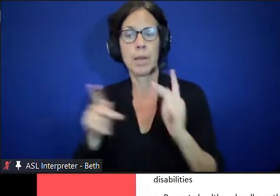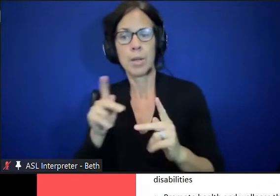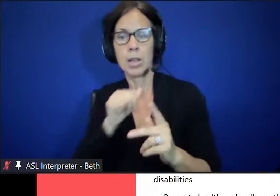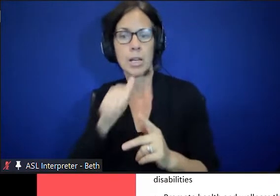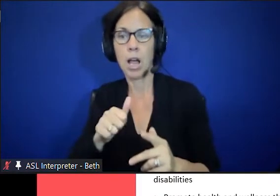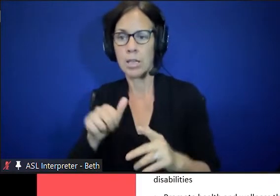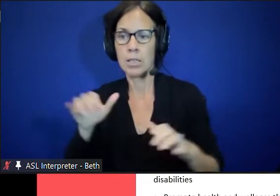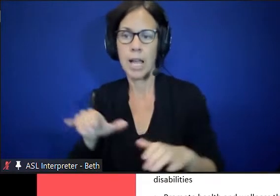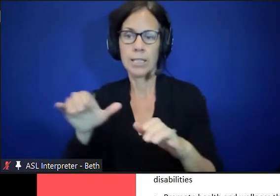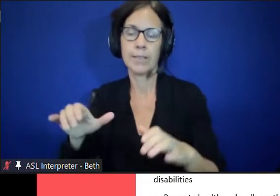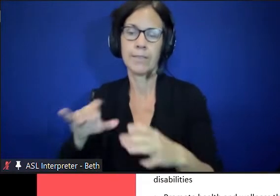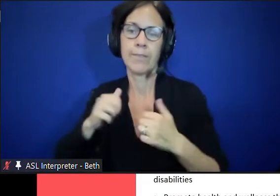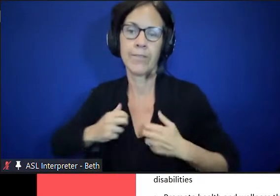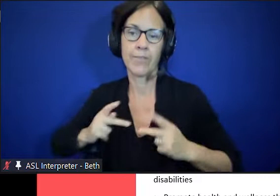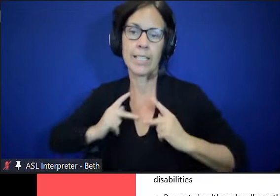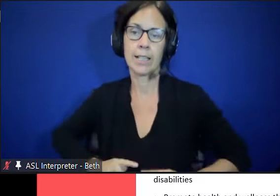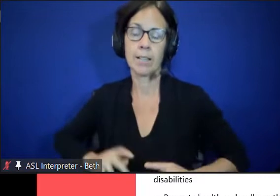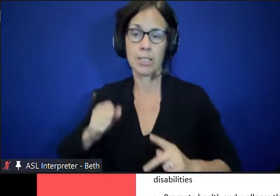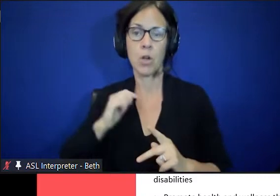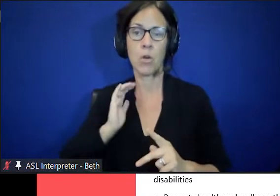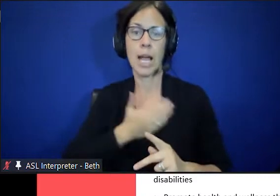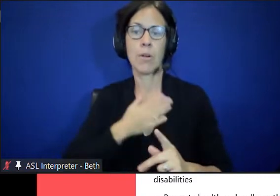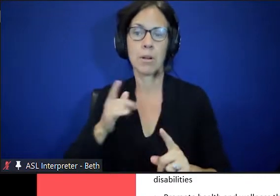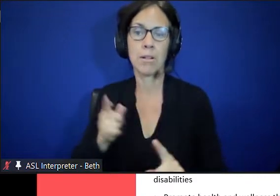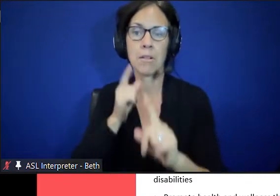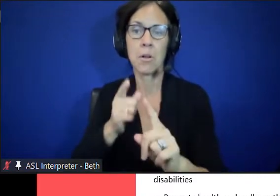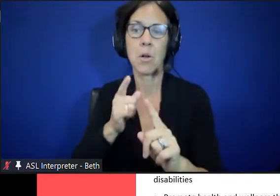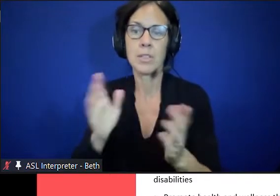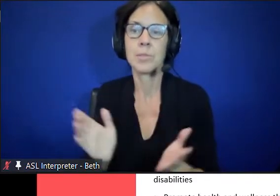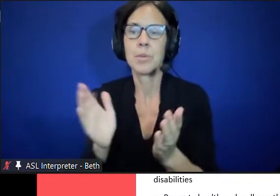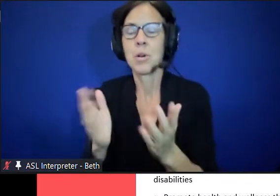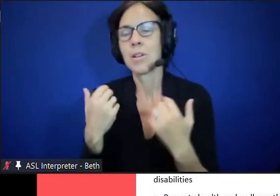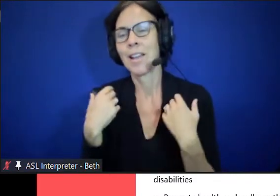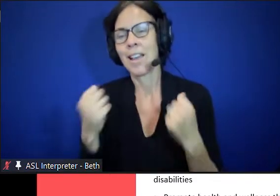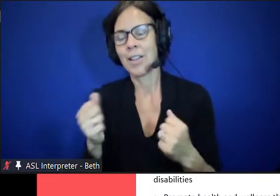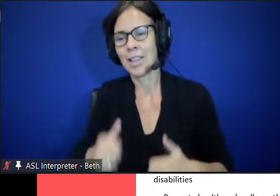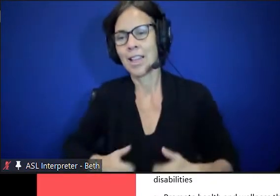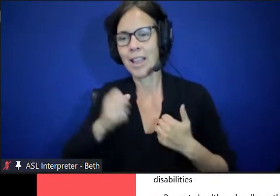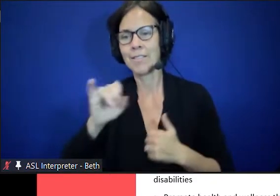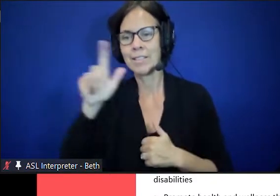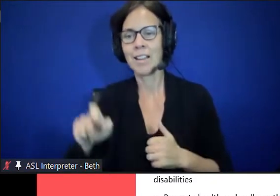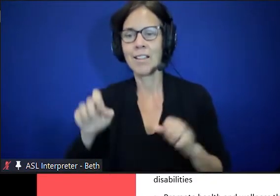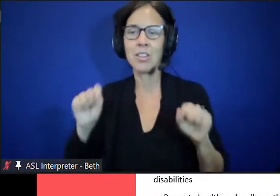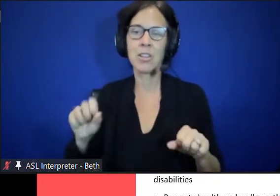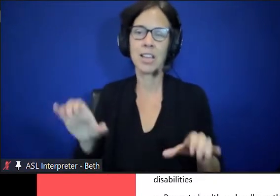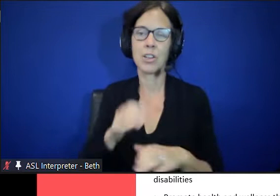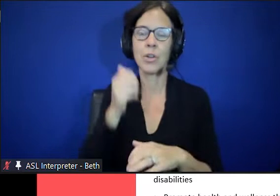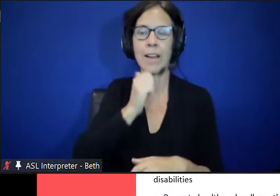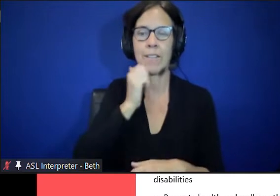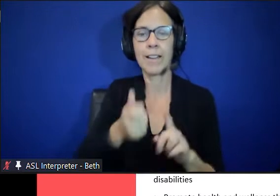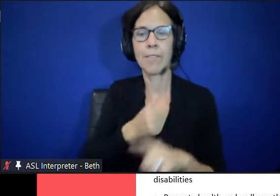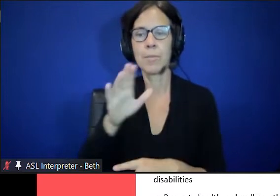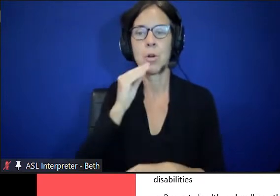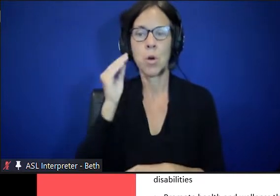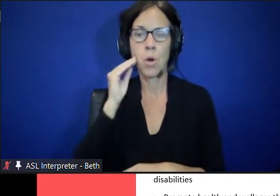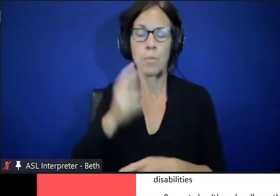active. So our goal was just to promote these little healthy lifestyle that you can do every day from your home to not only maintain